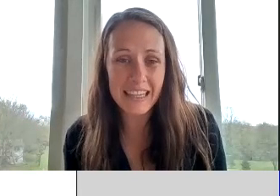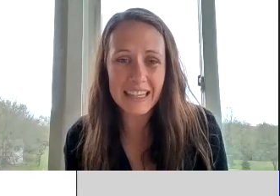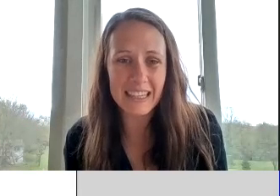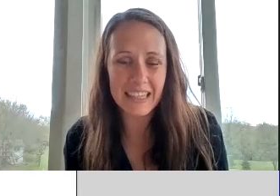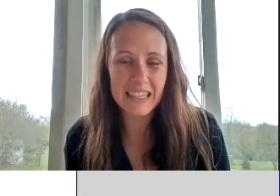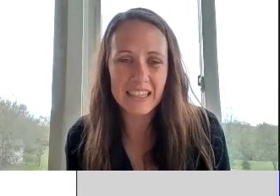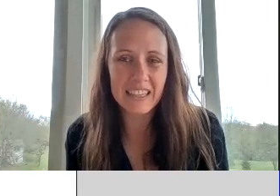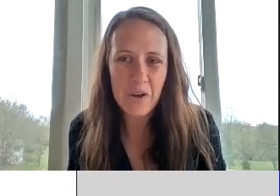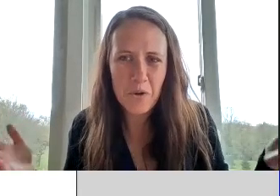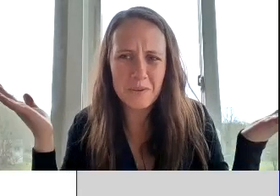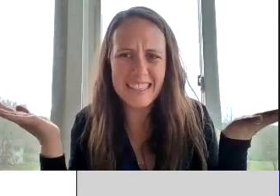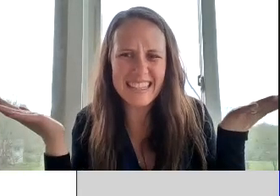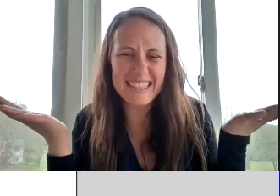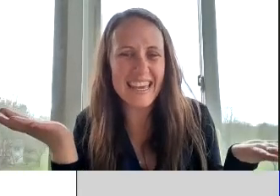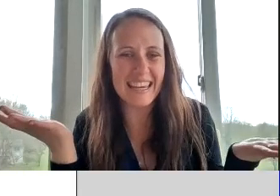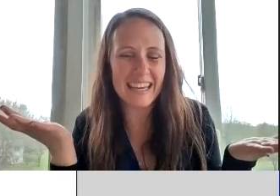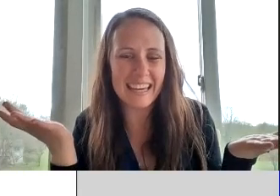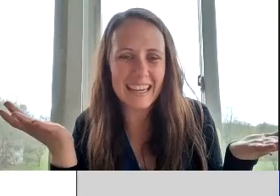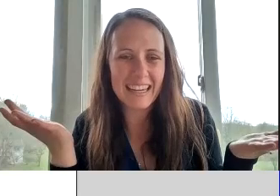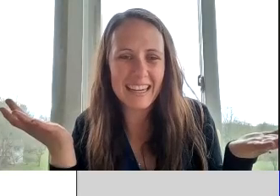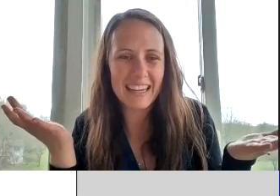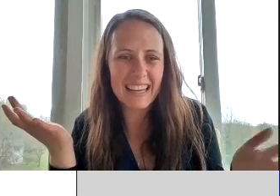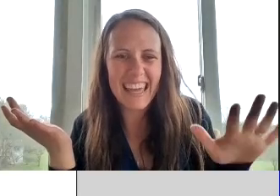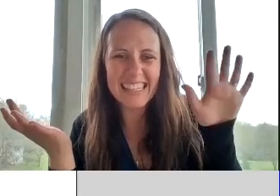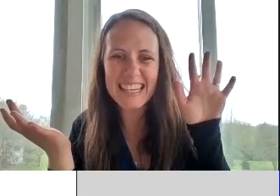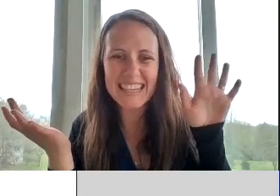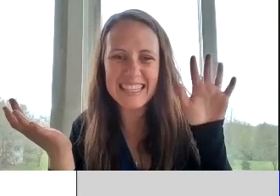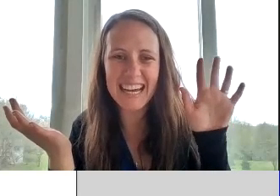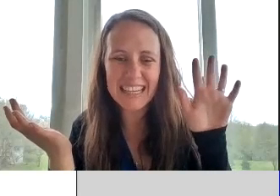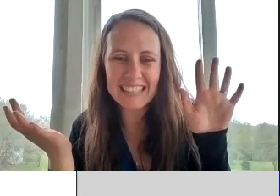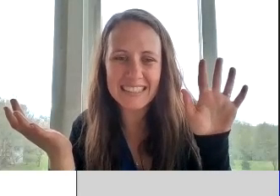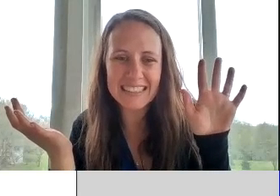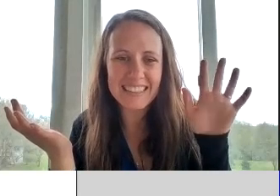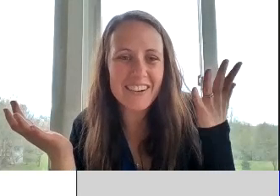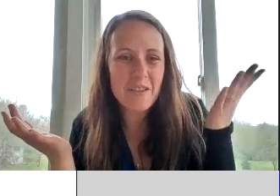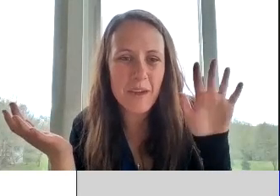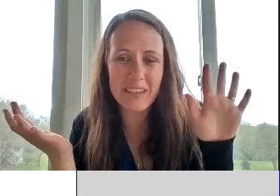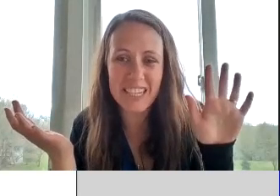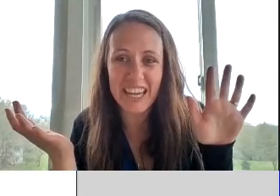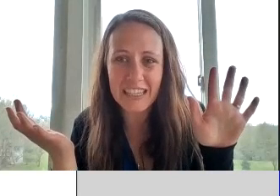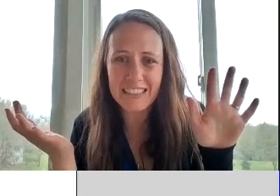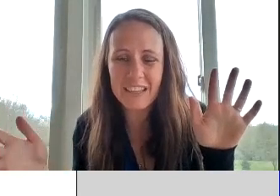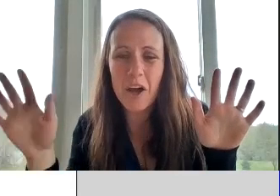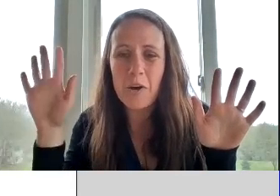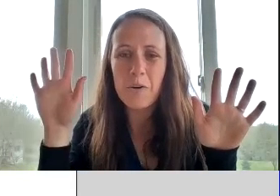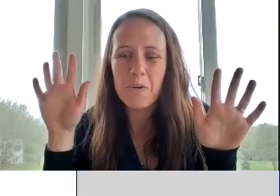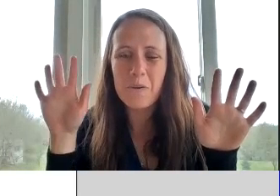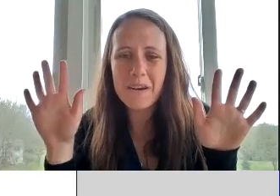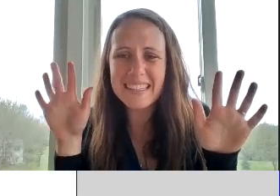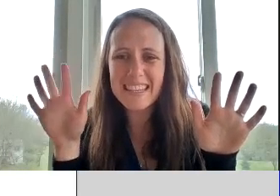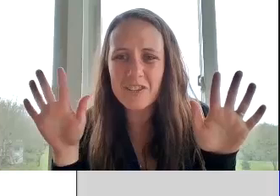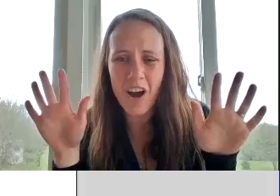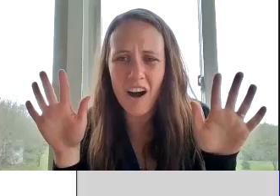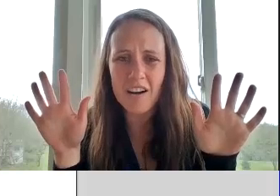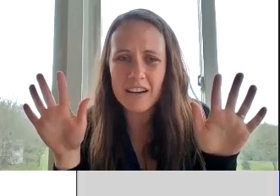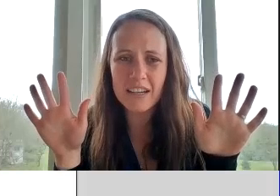me? Who's in the sink? Is it the ducks or the baby chicks? Or